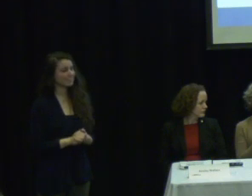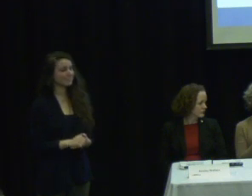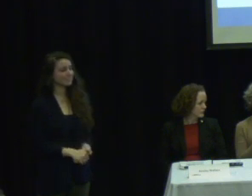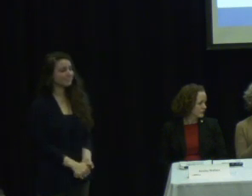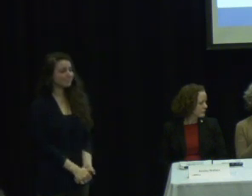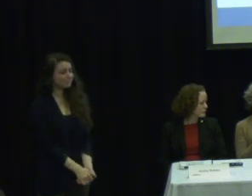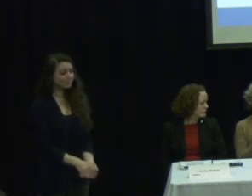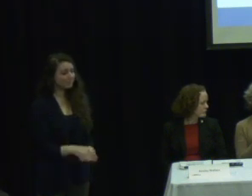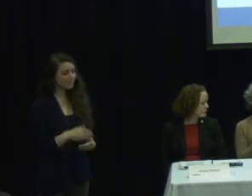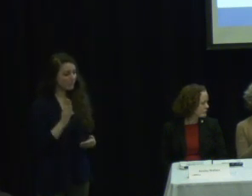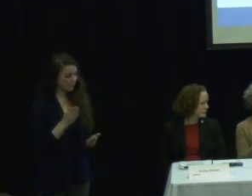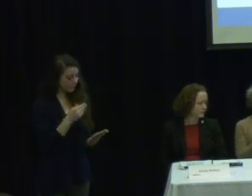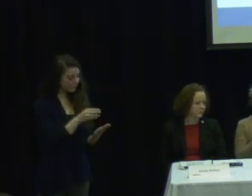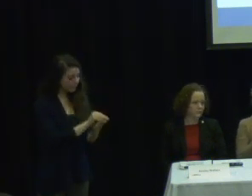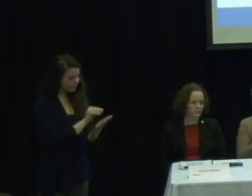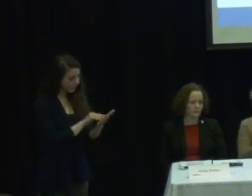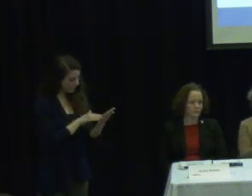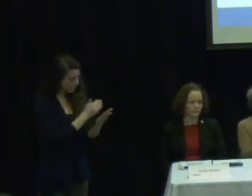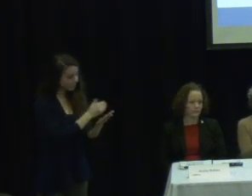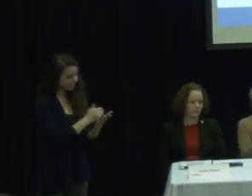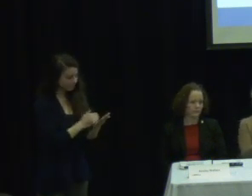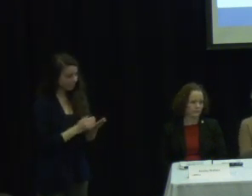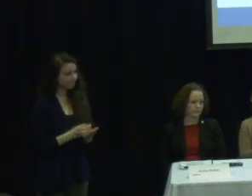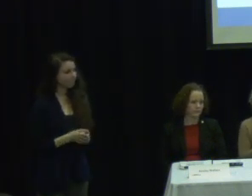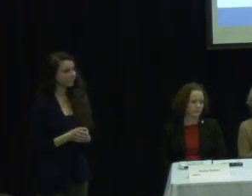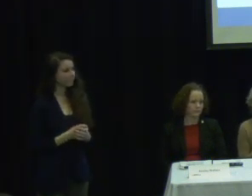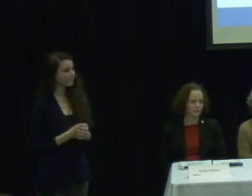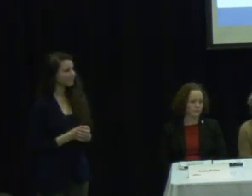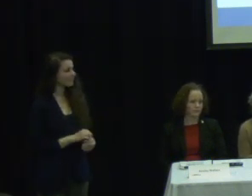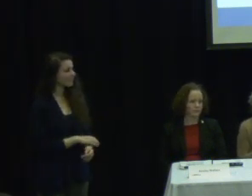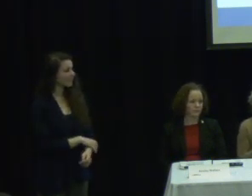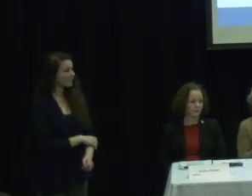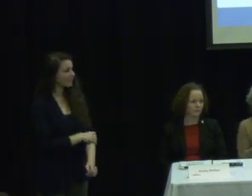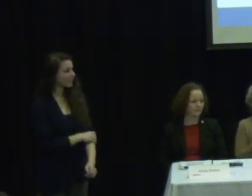that Beth Higgins is here, whom you may know,